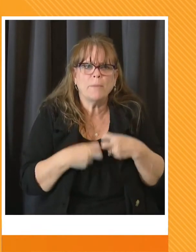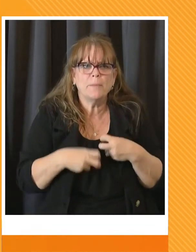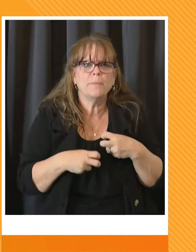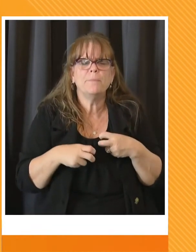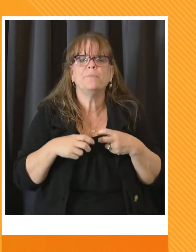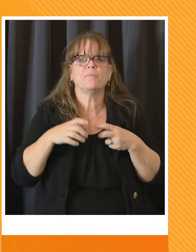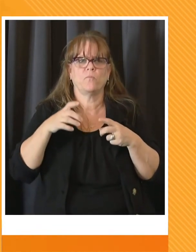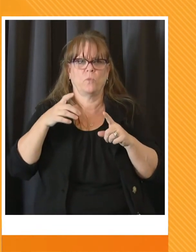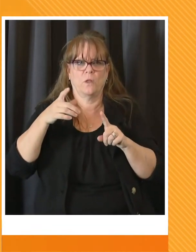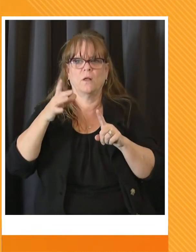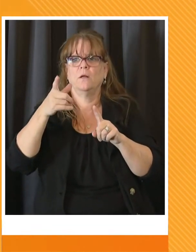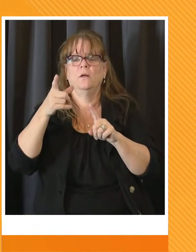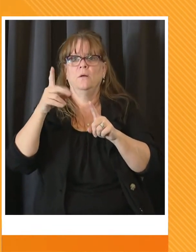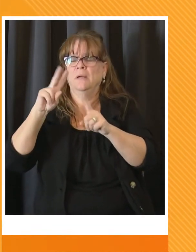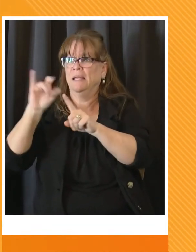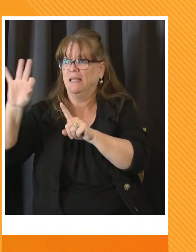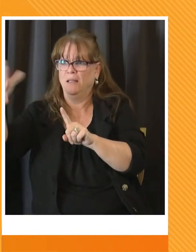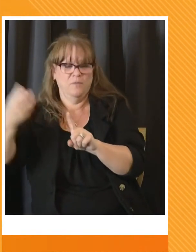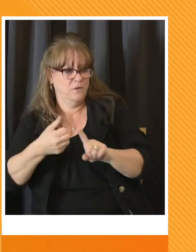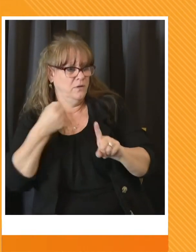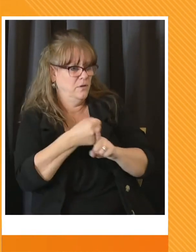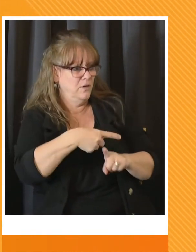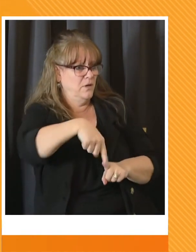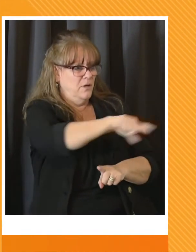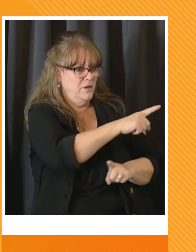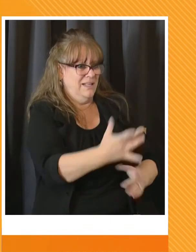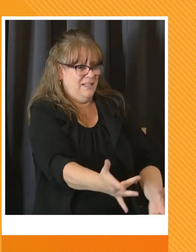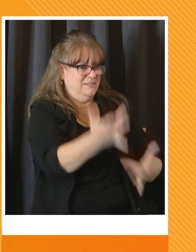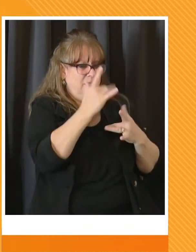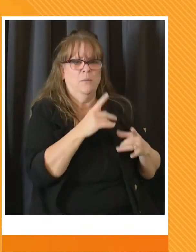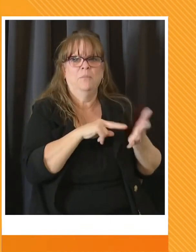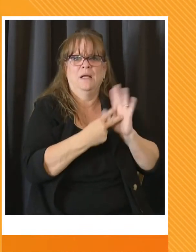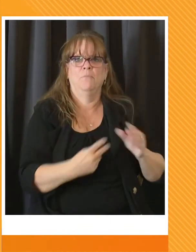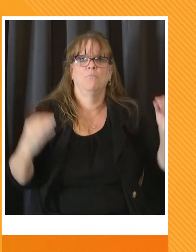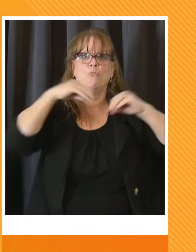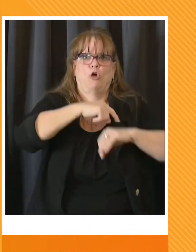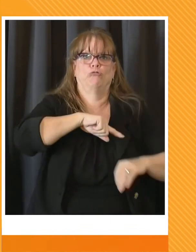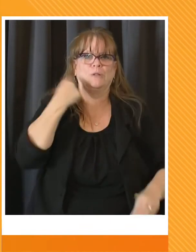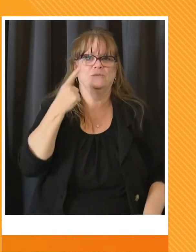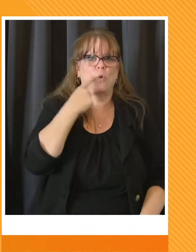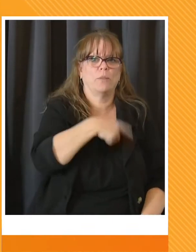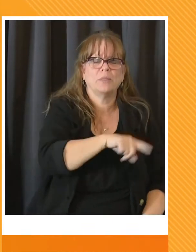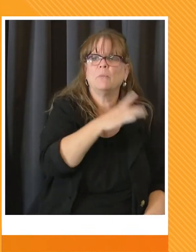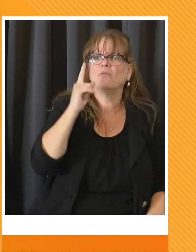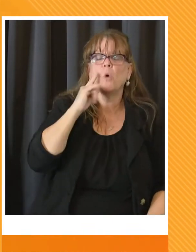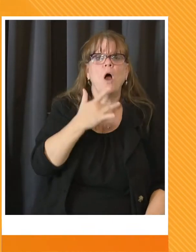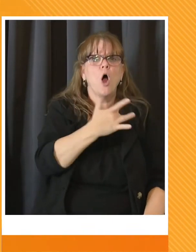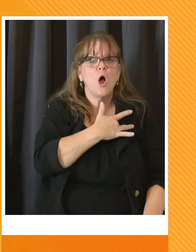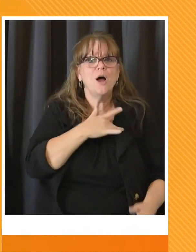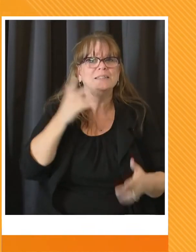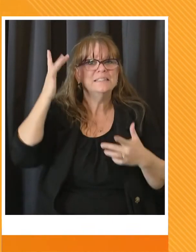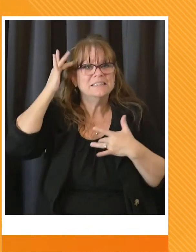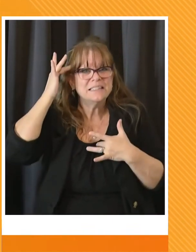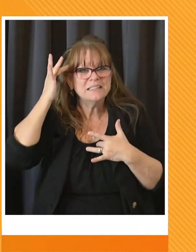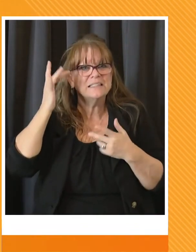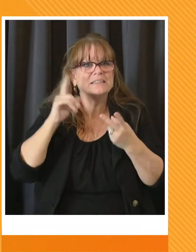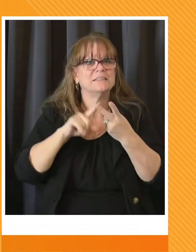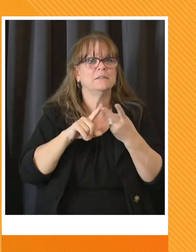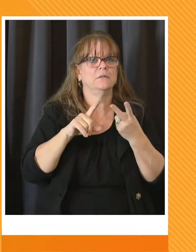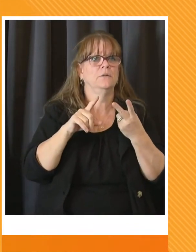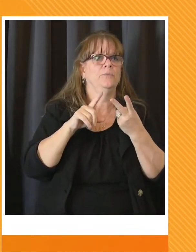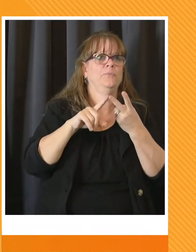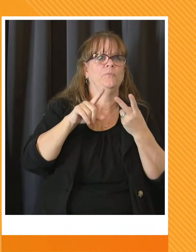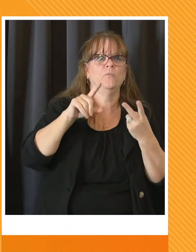disease, significant heart disease, and those who are immunocompromised. When we start thinking about our essential workers, these are people